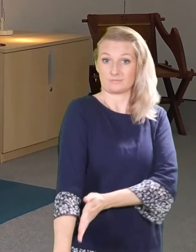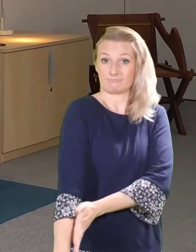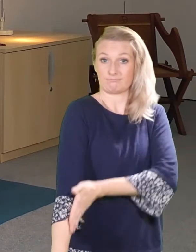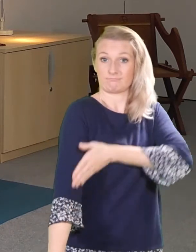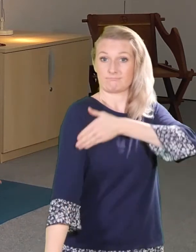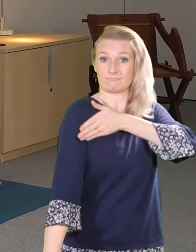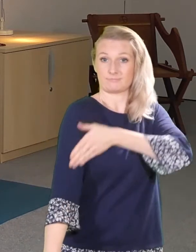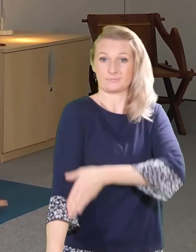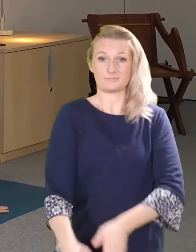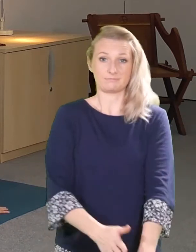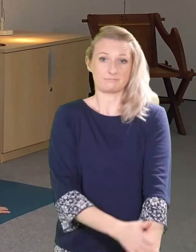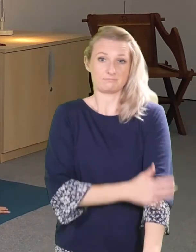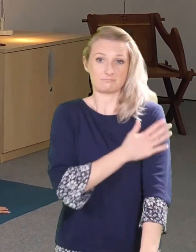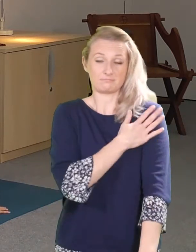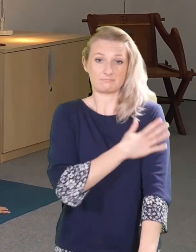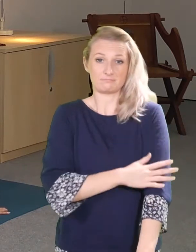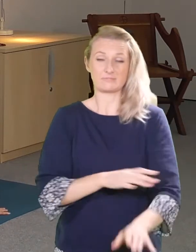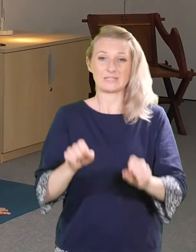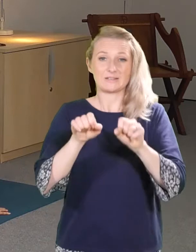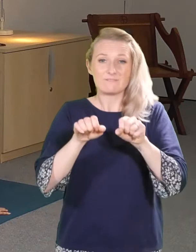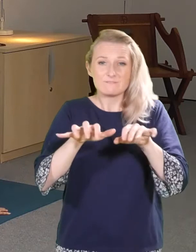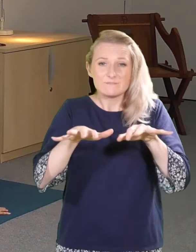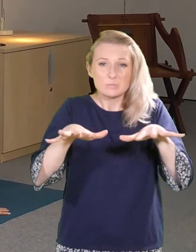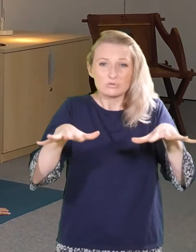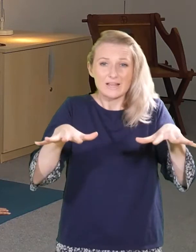and have the face facing towards the floor.